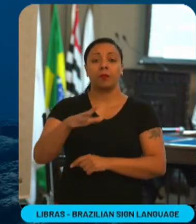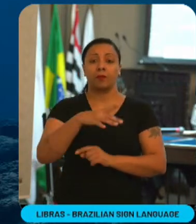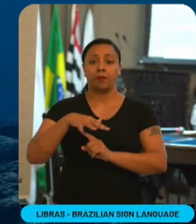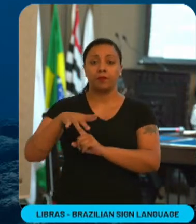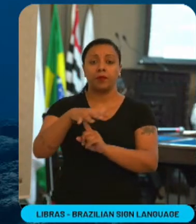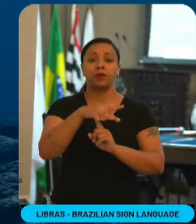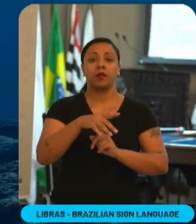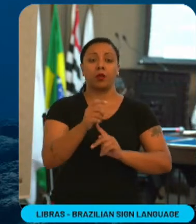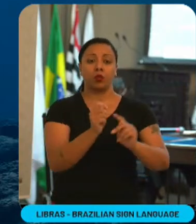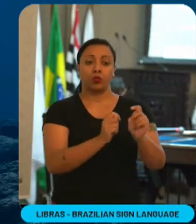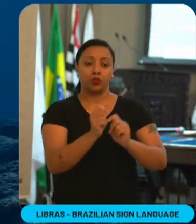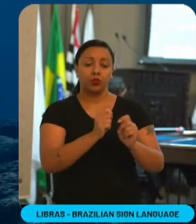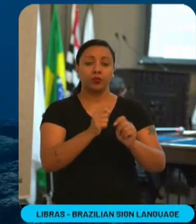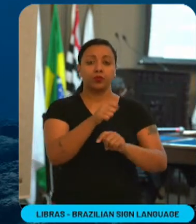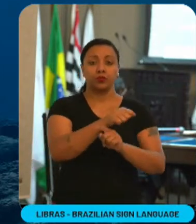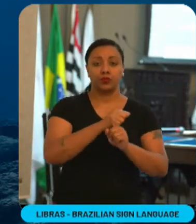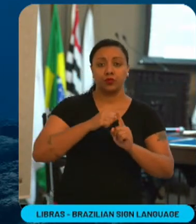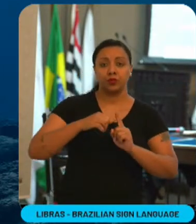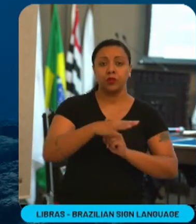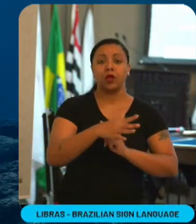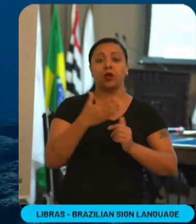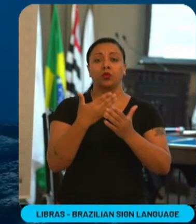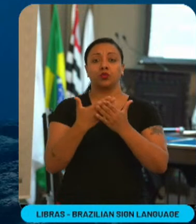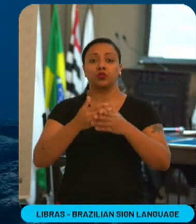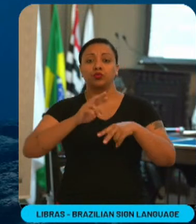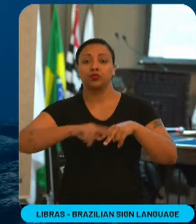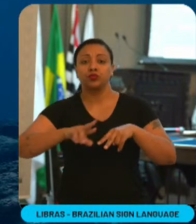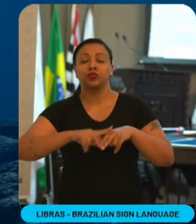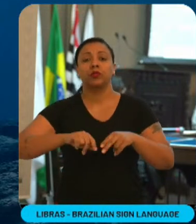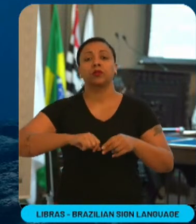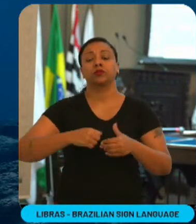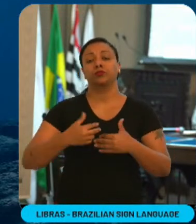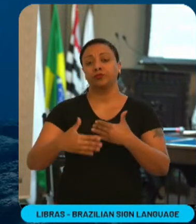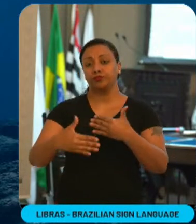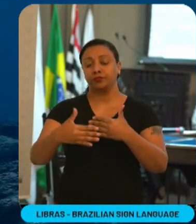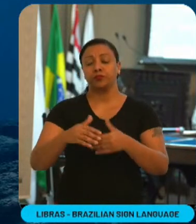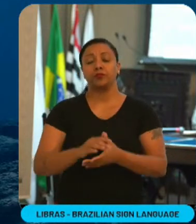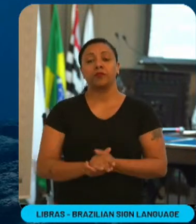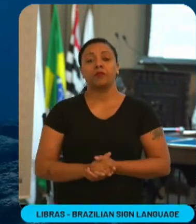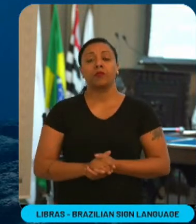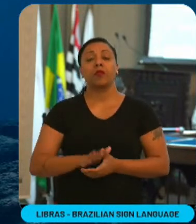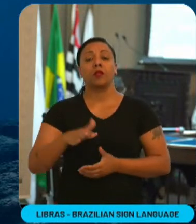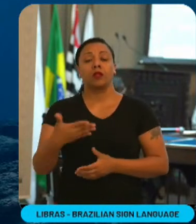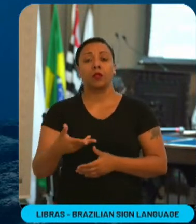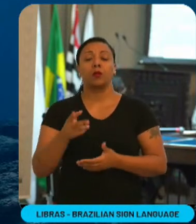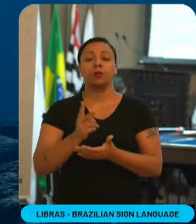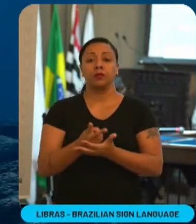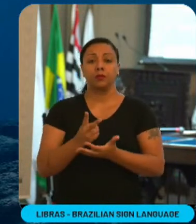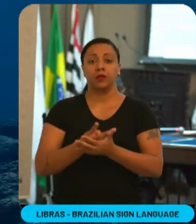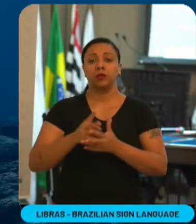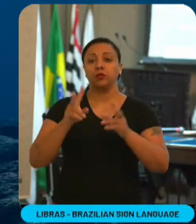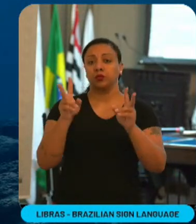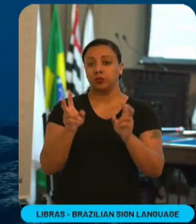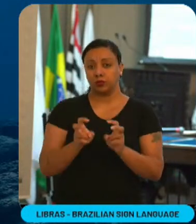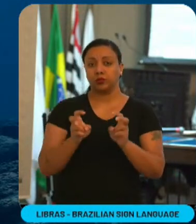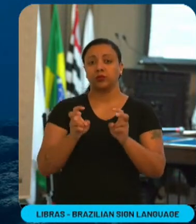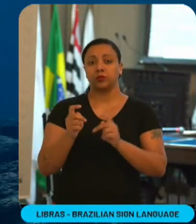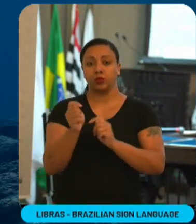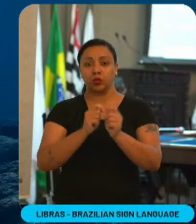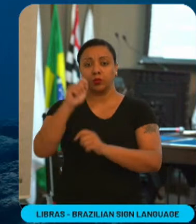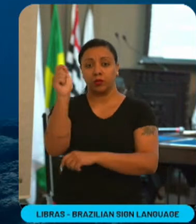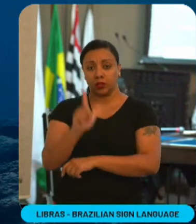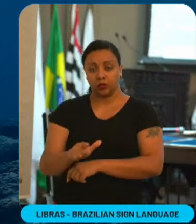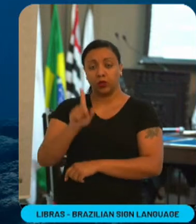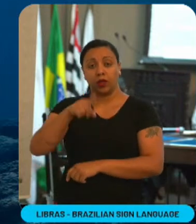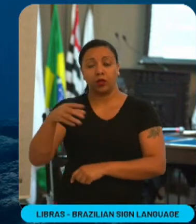collaborating the environmental, economy, social, gender, and so on and so forth. So, although